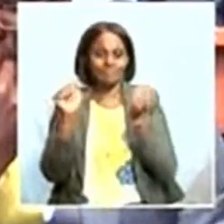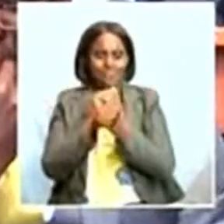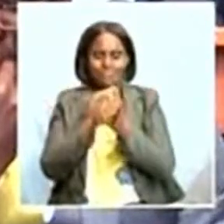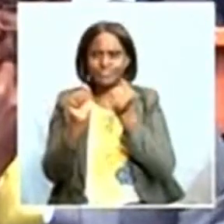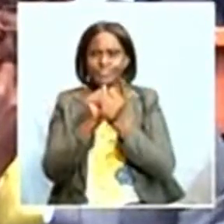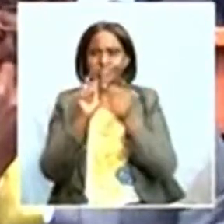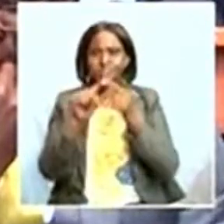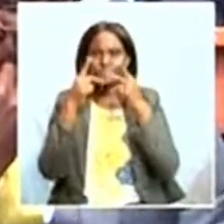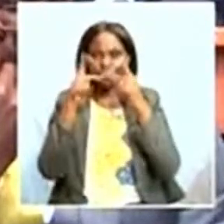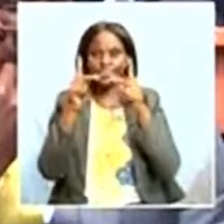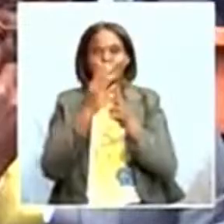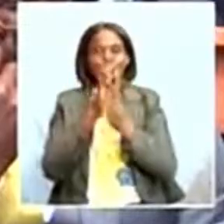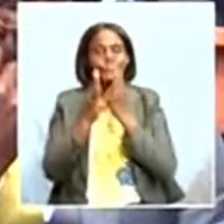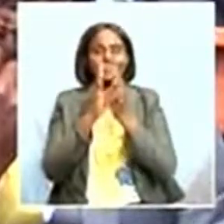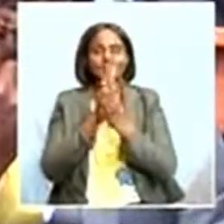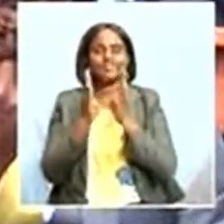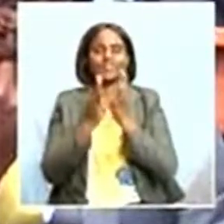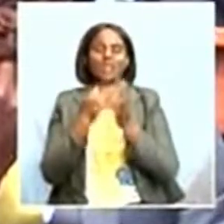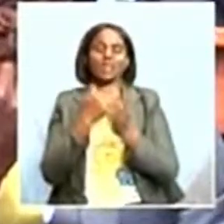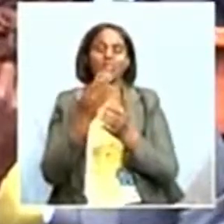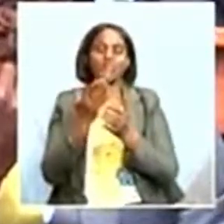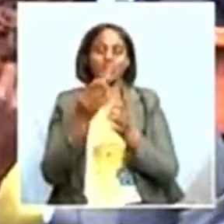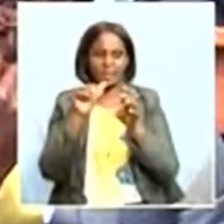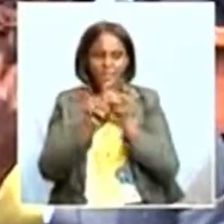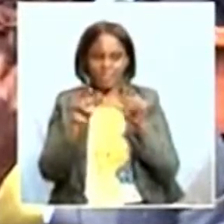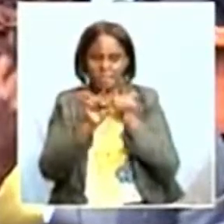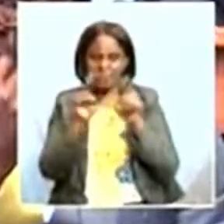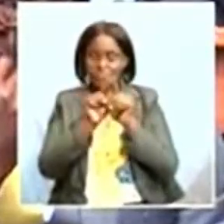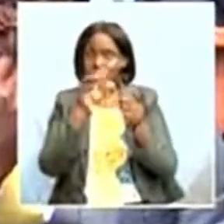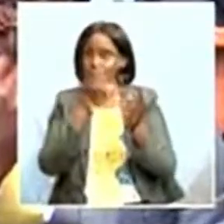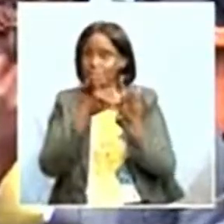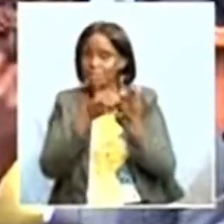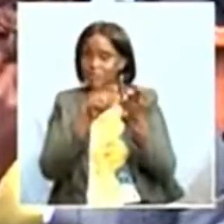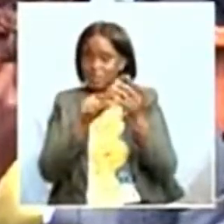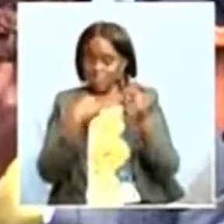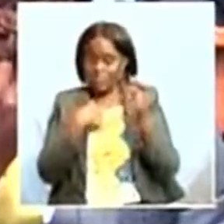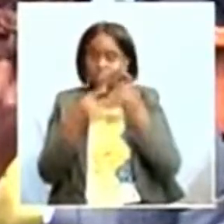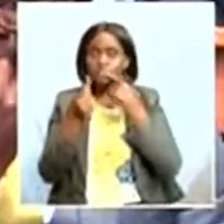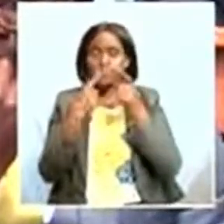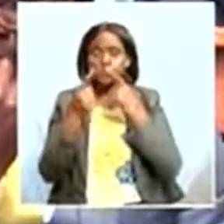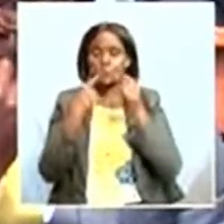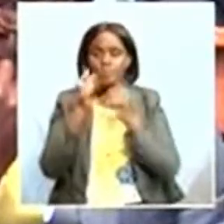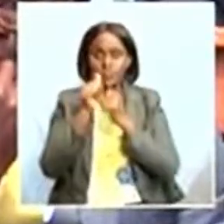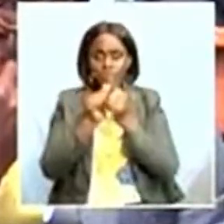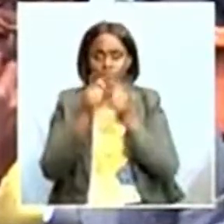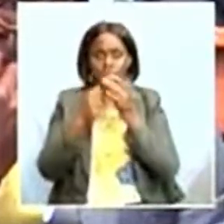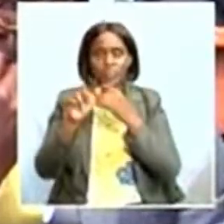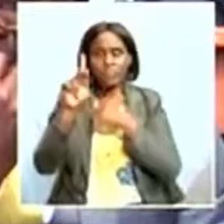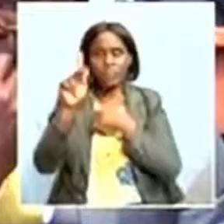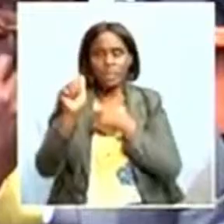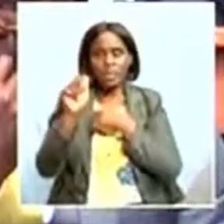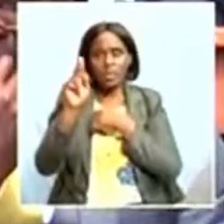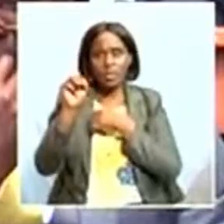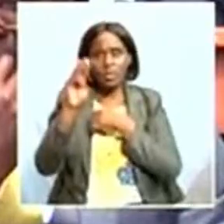public infrastructure. In this case, I'm talking about Kaumbe